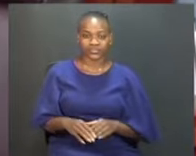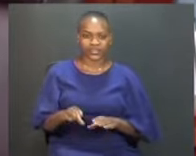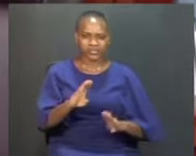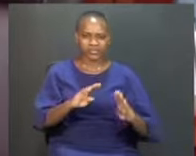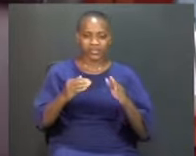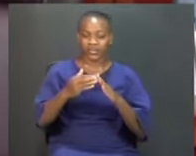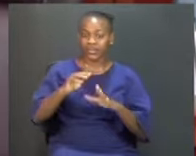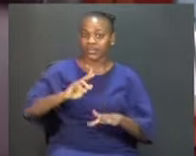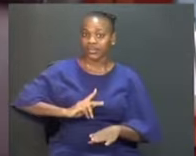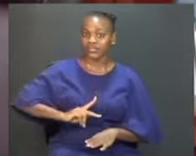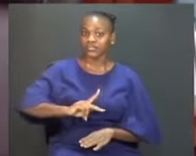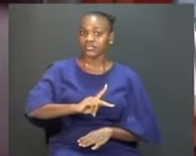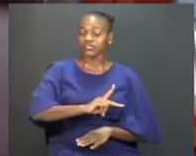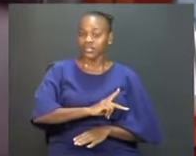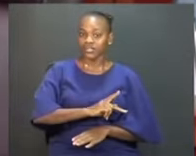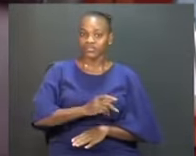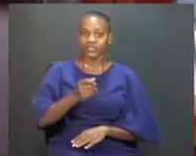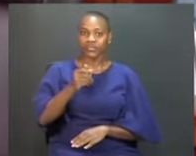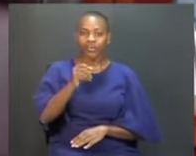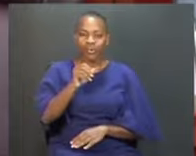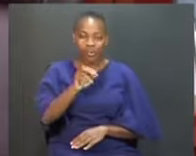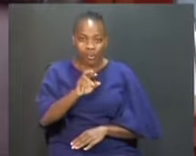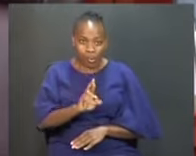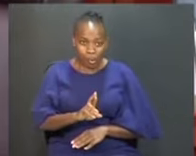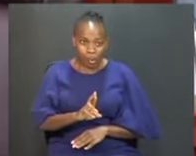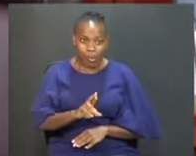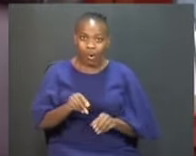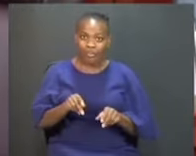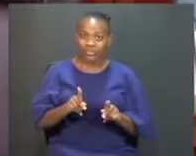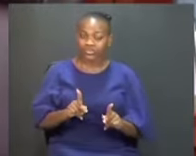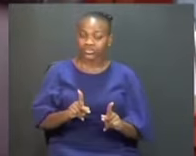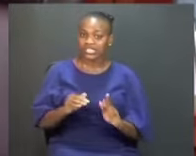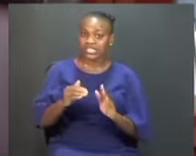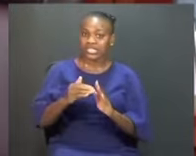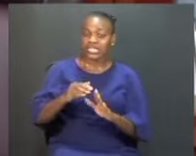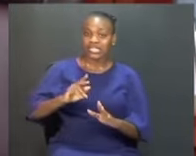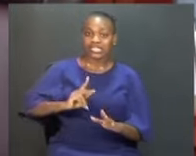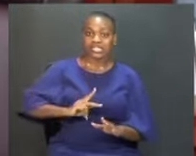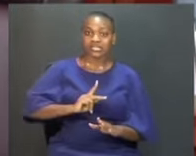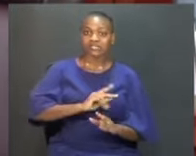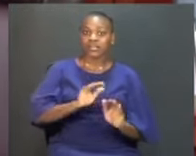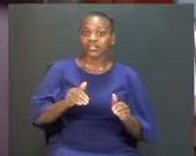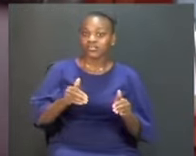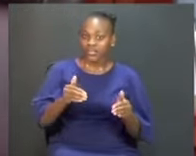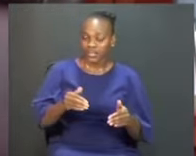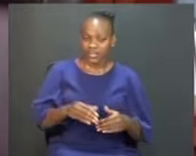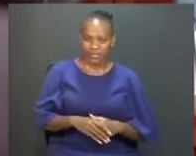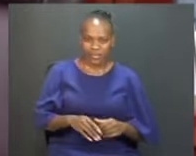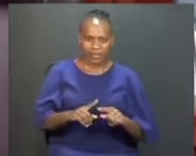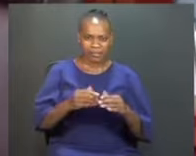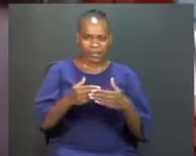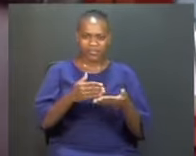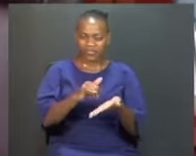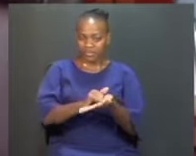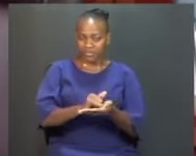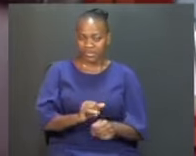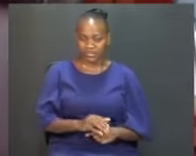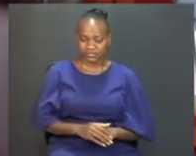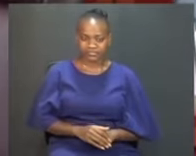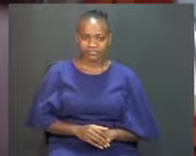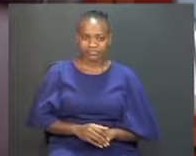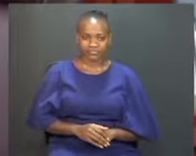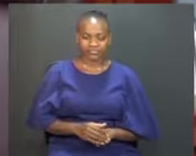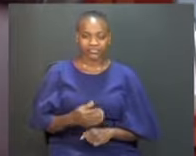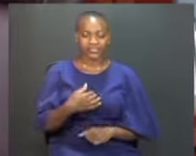Parliament or breach of parliamentary privilege. But even before then, we have